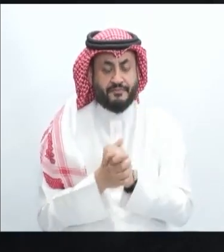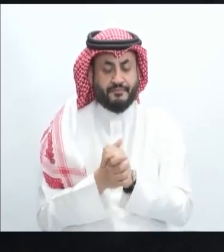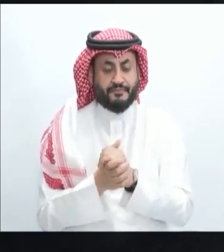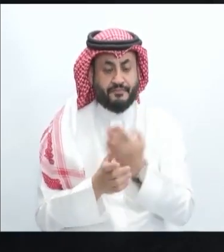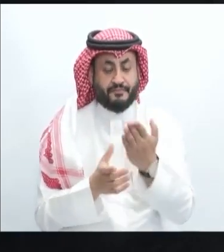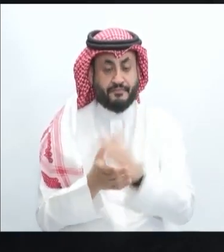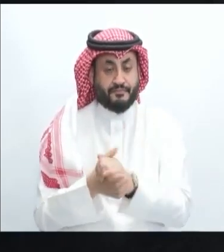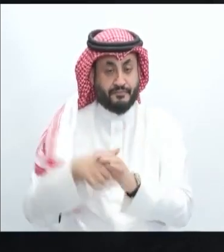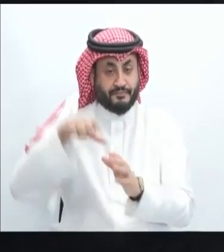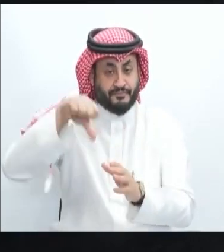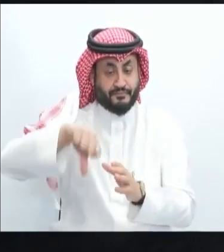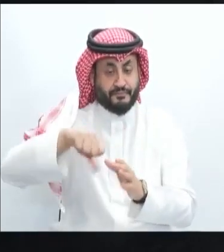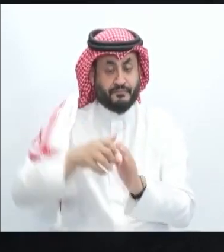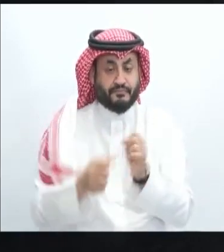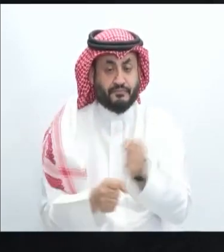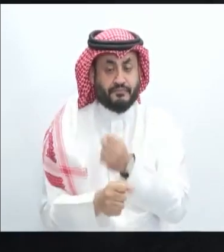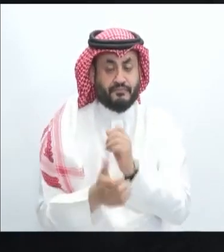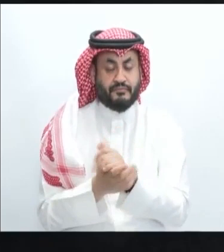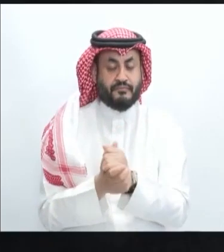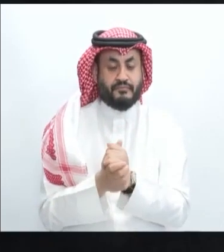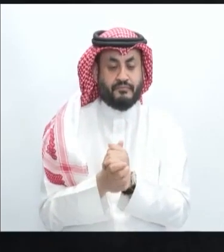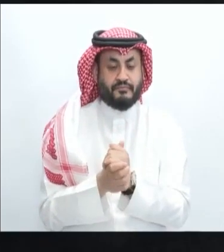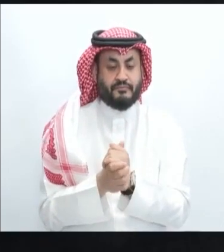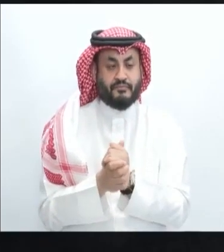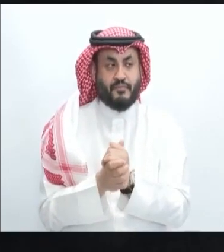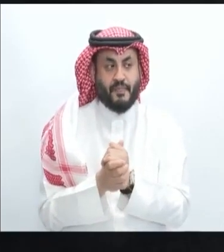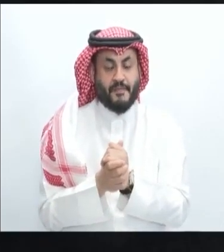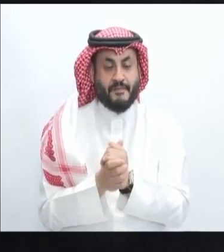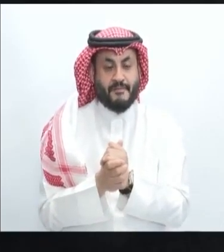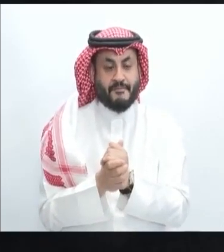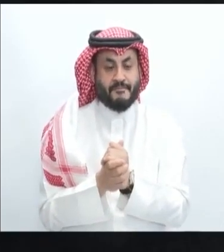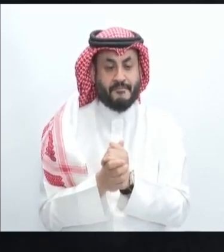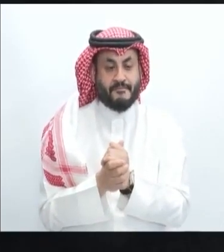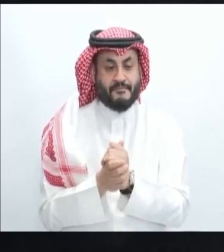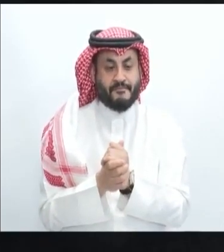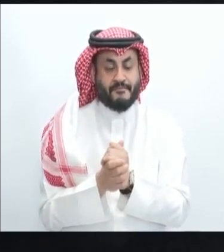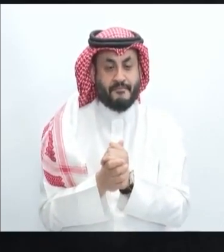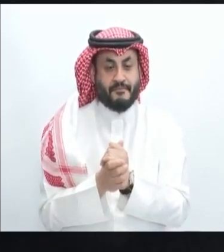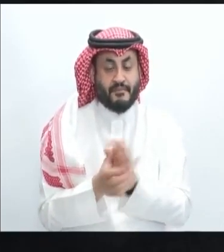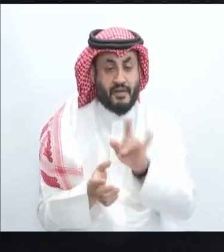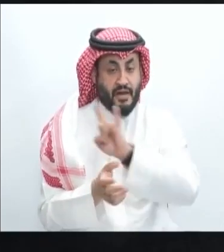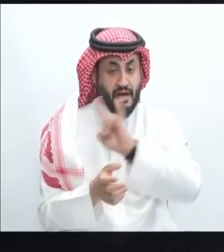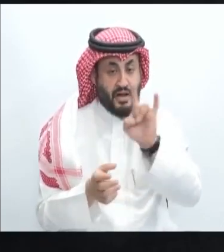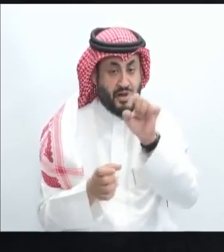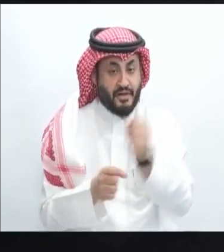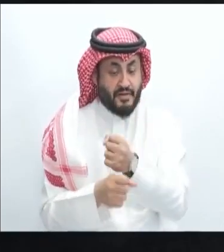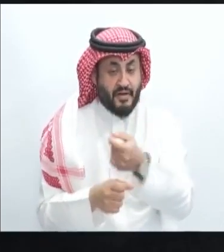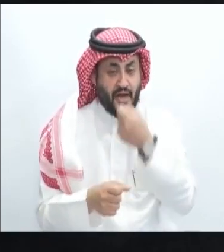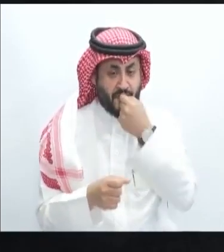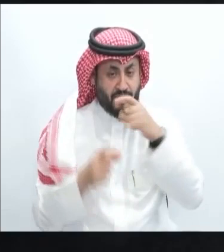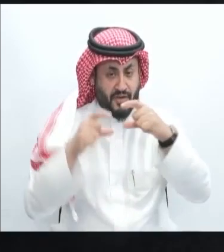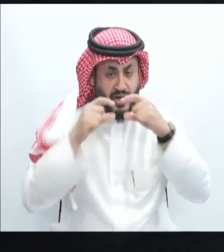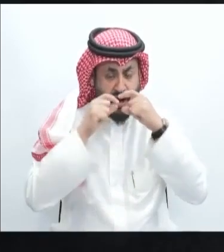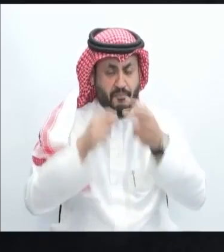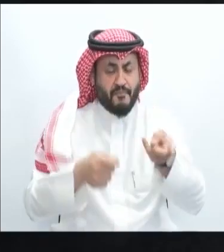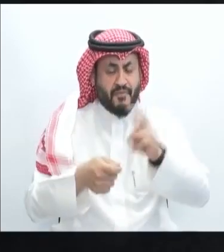is, of course, will not help to have a healthy life. So you should not eat